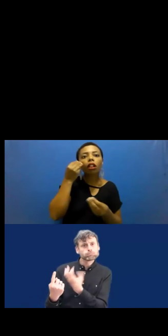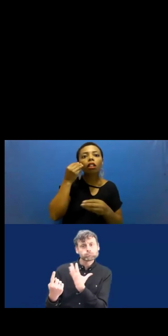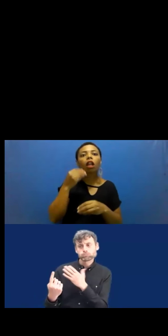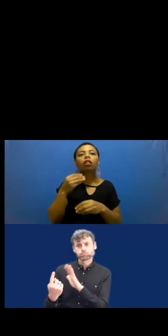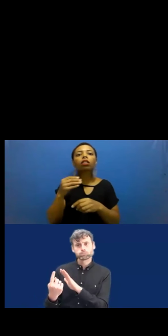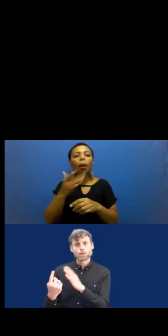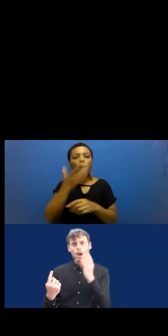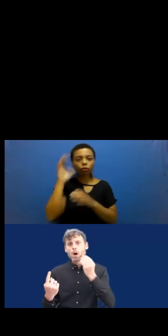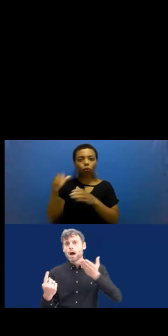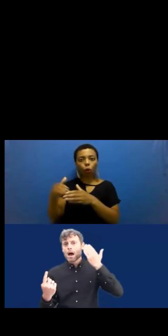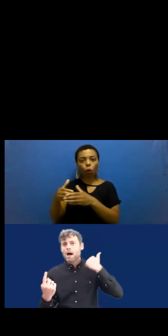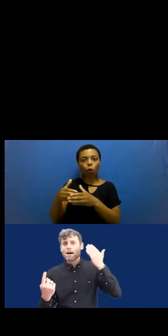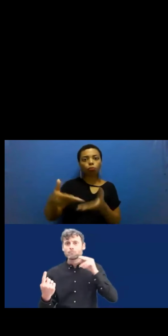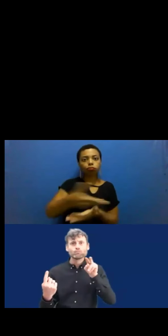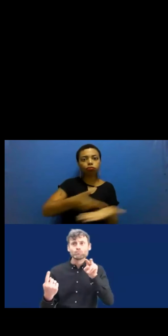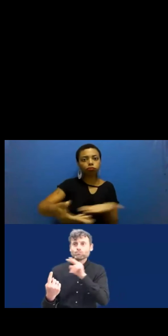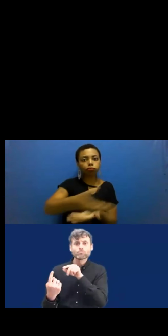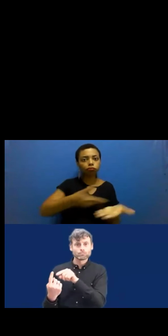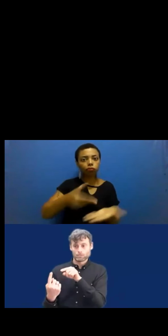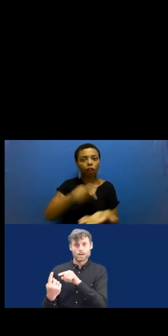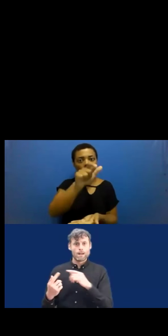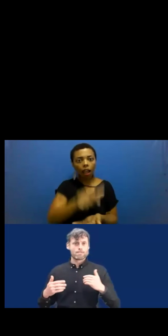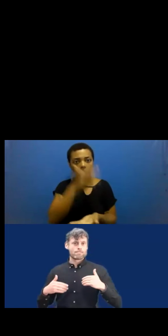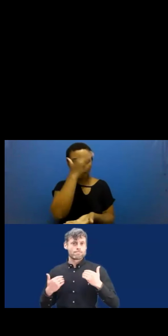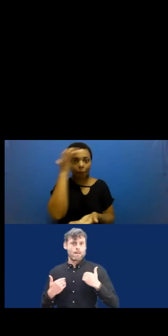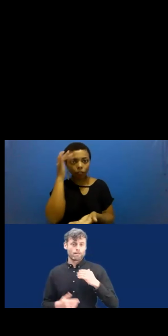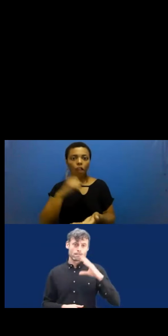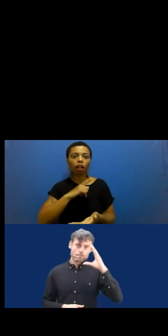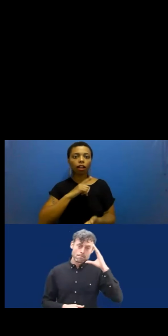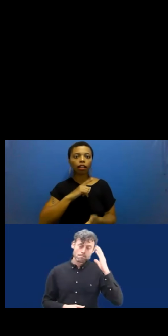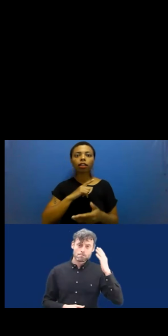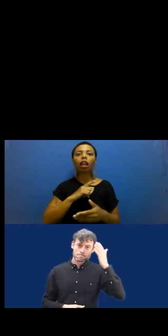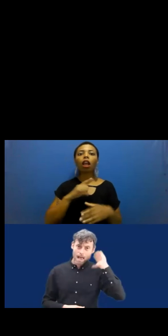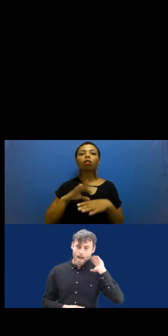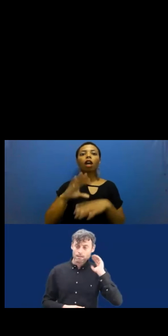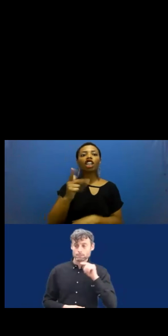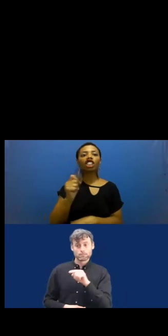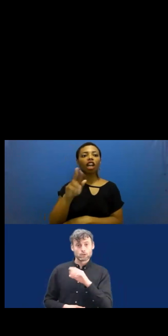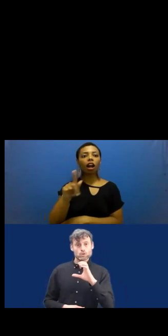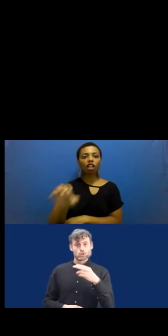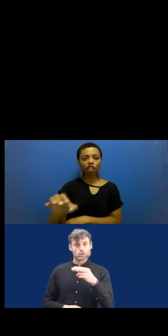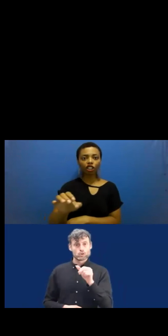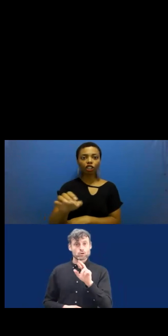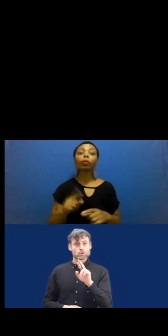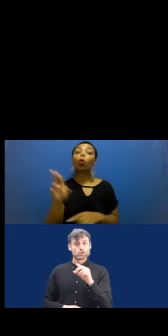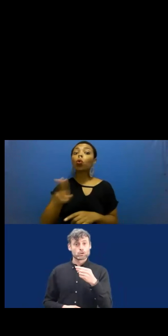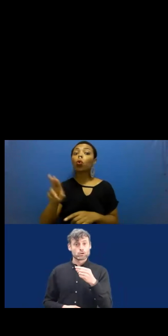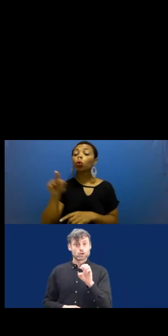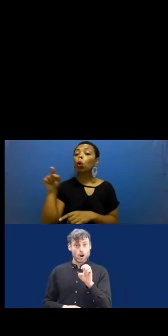the emerging identity of a young man with George syndrome. Using the CLAD technique,